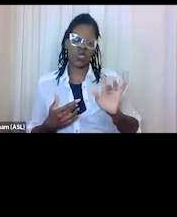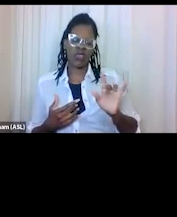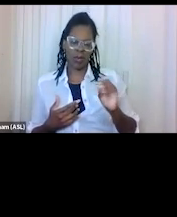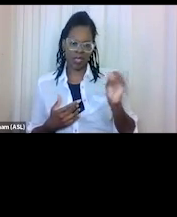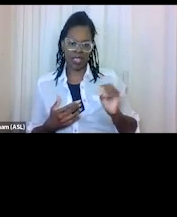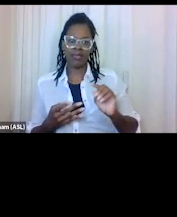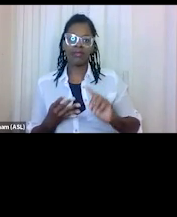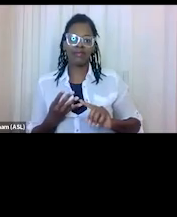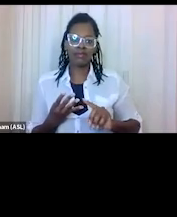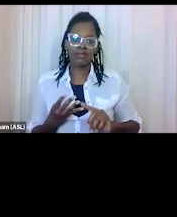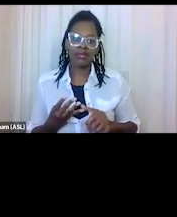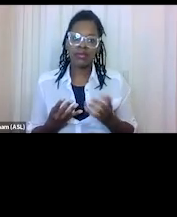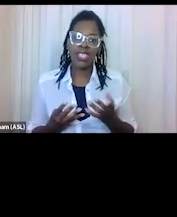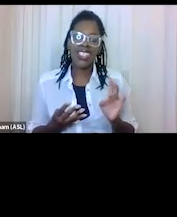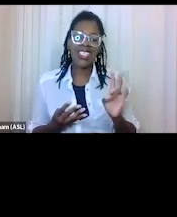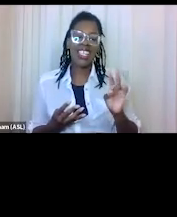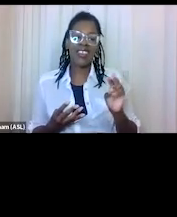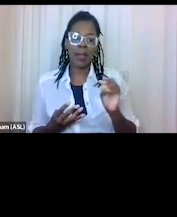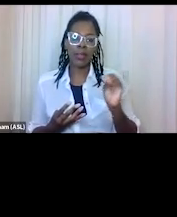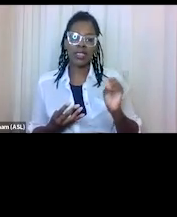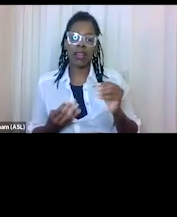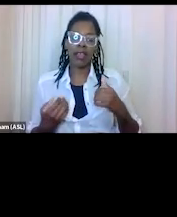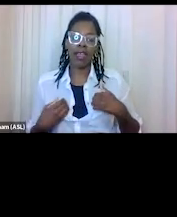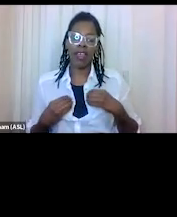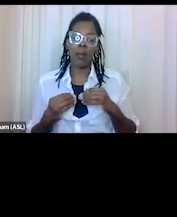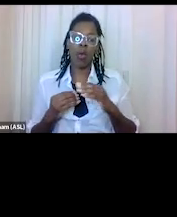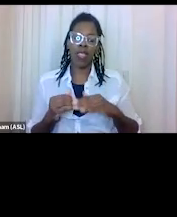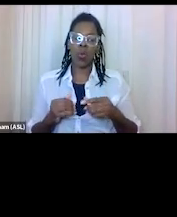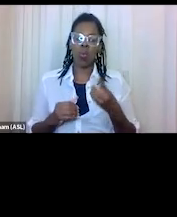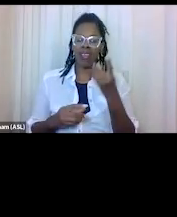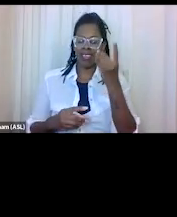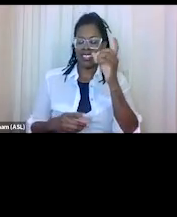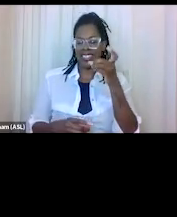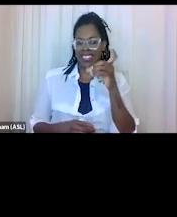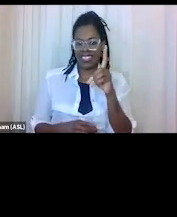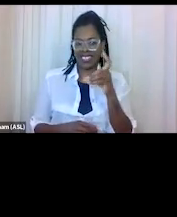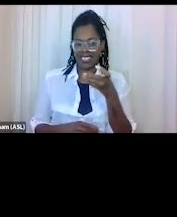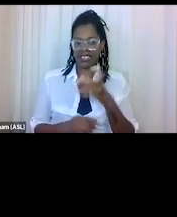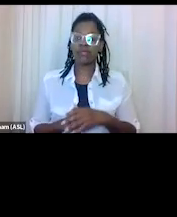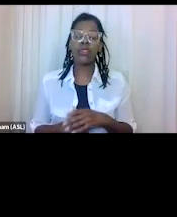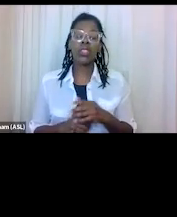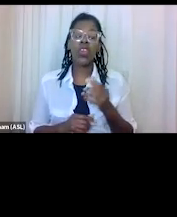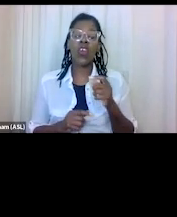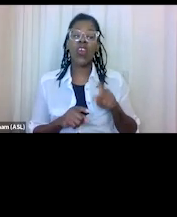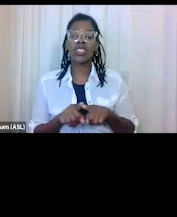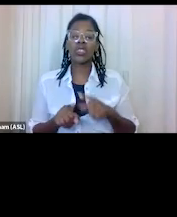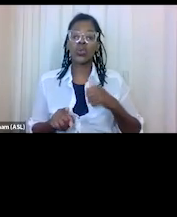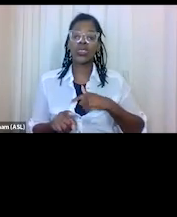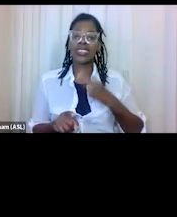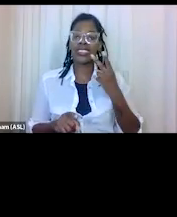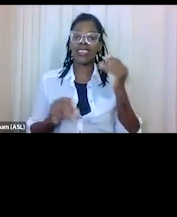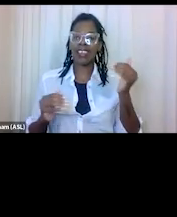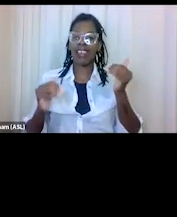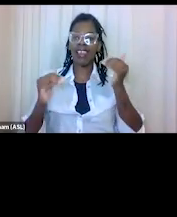sampled had comorbid diagnoses, meaning more than one. We also see elevated rates of bipolar